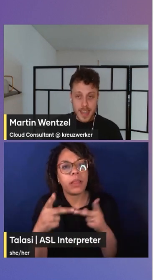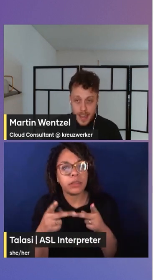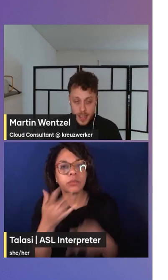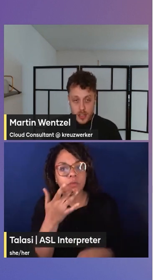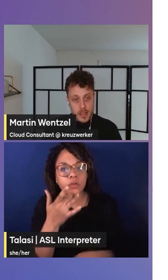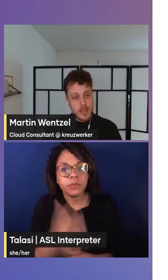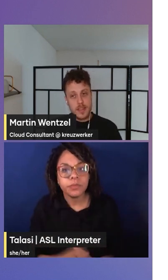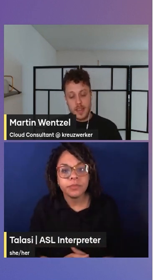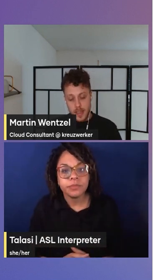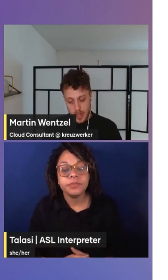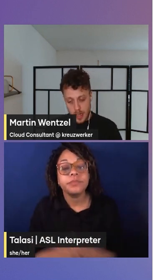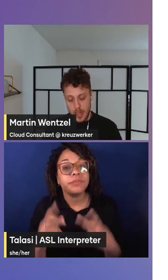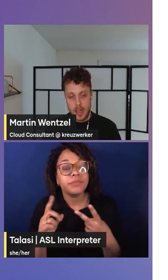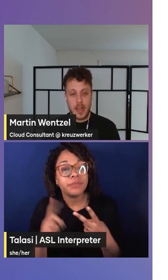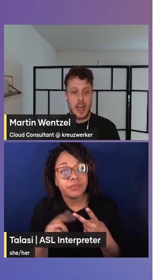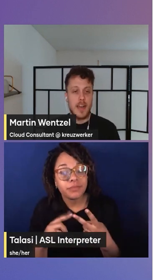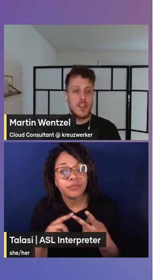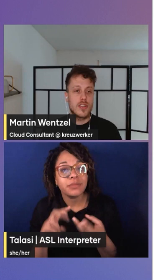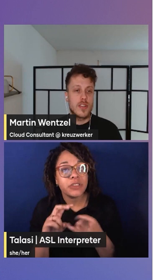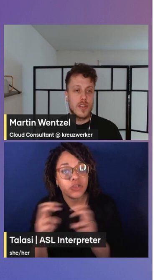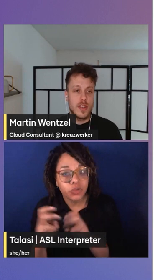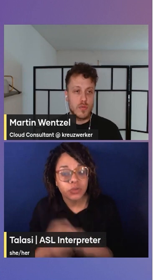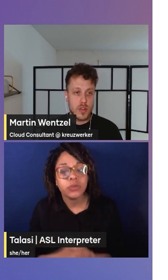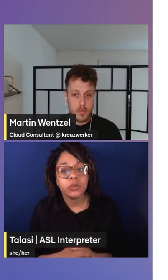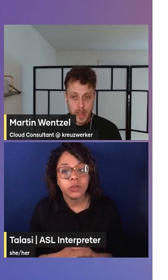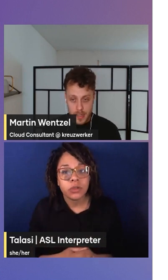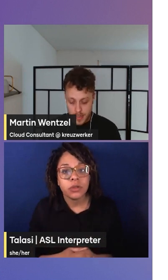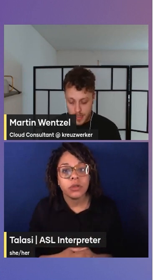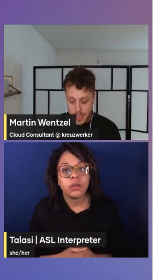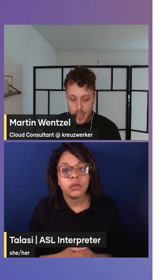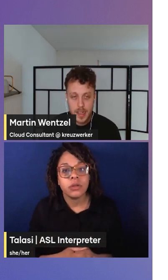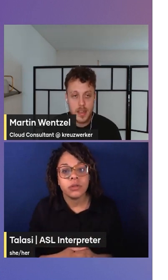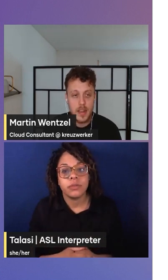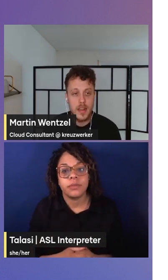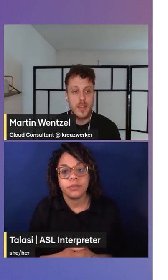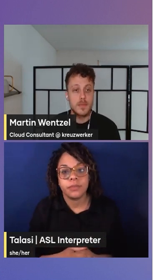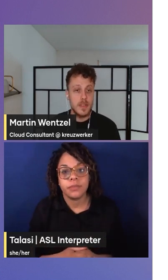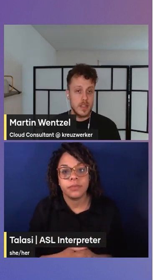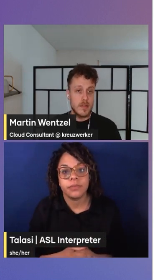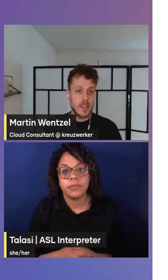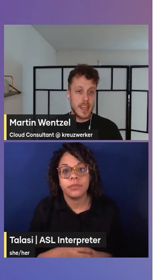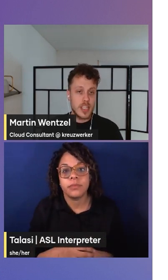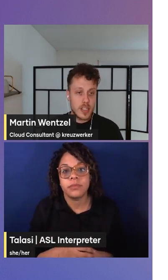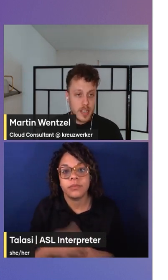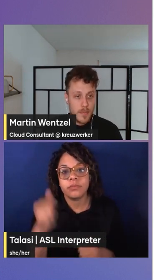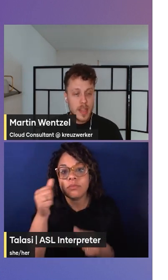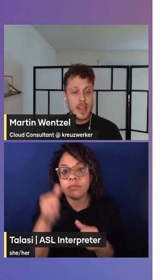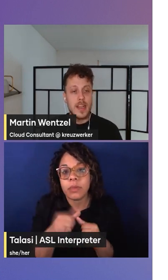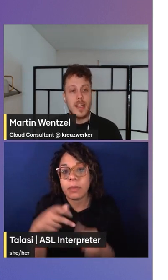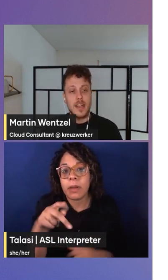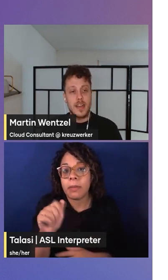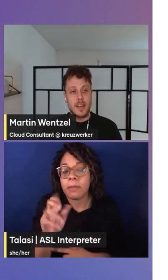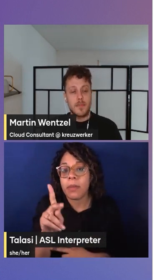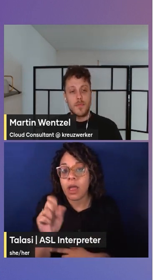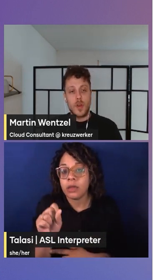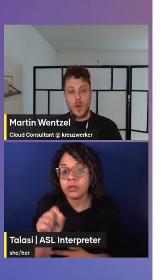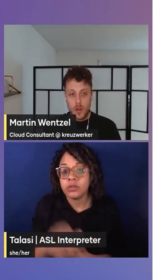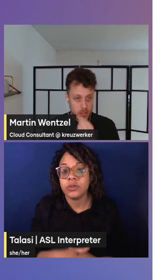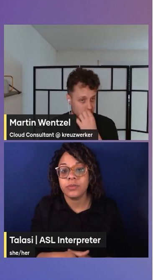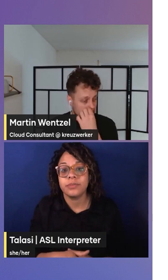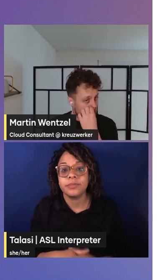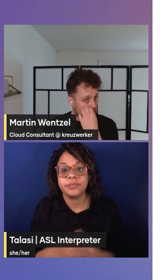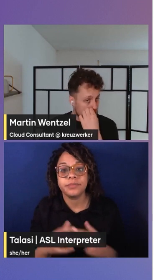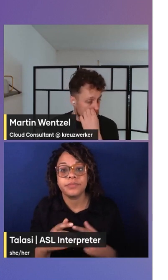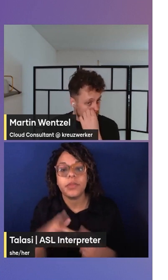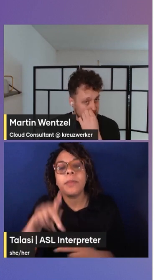And the second issue is, I mentioned the word bugs. This build implementation